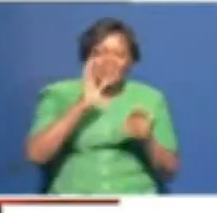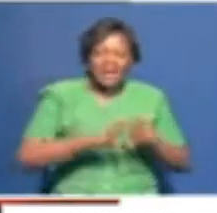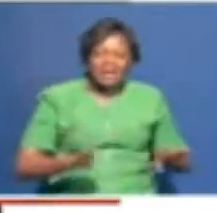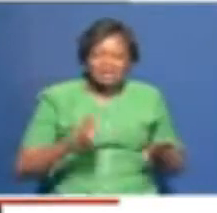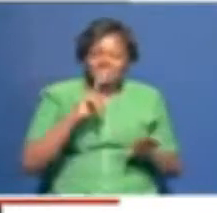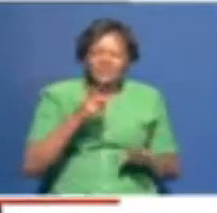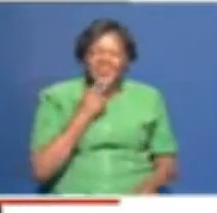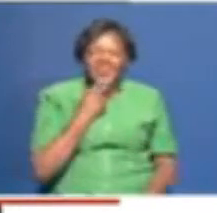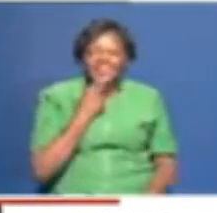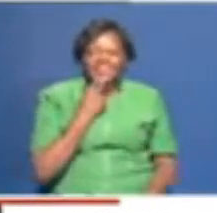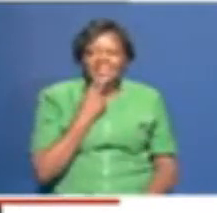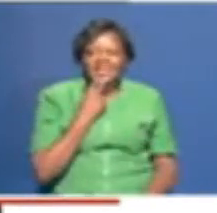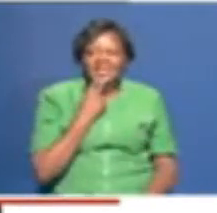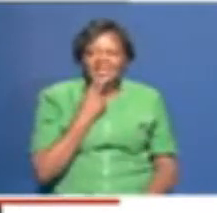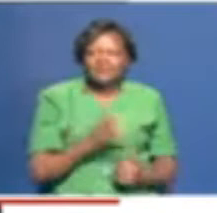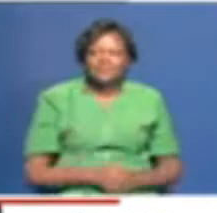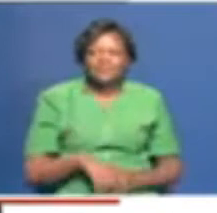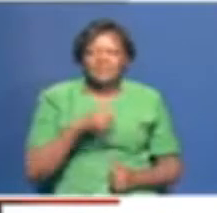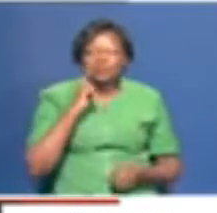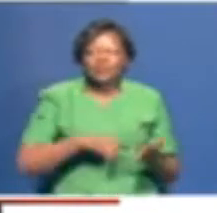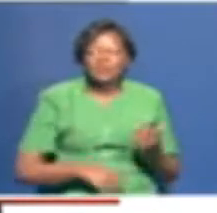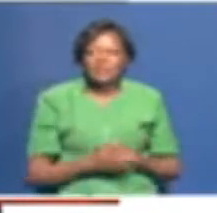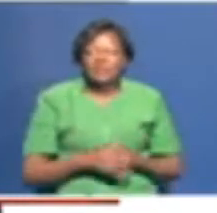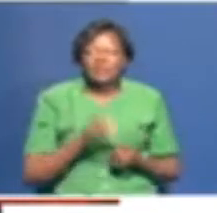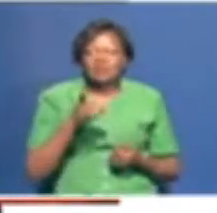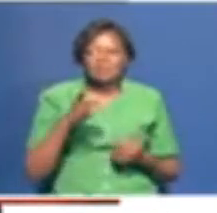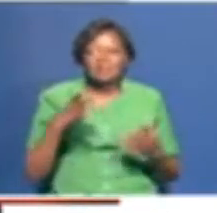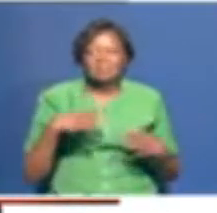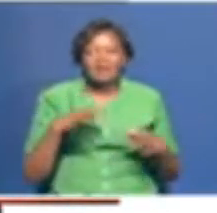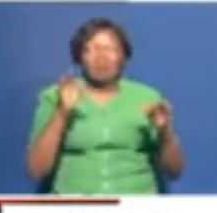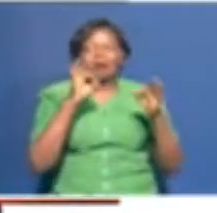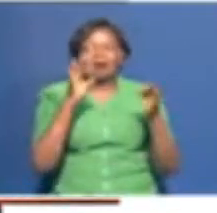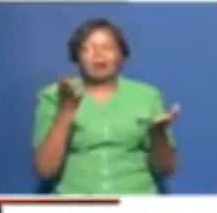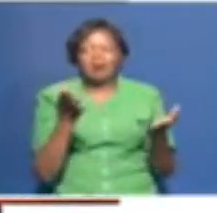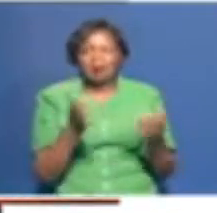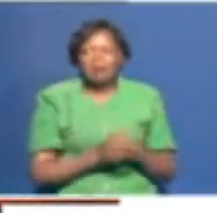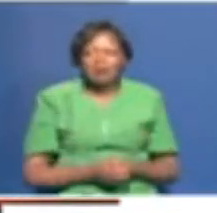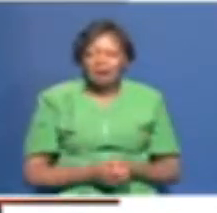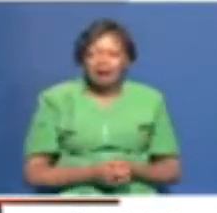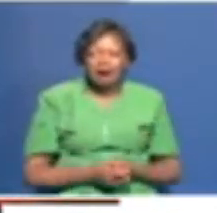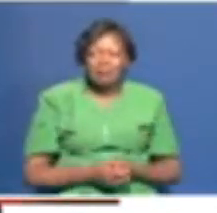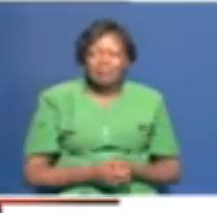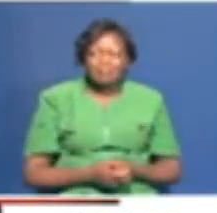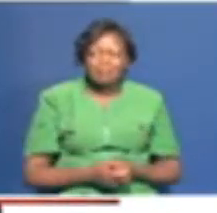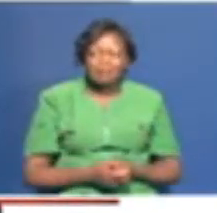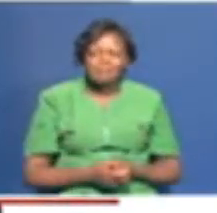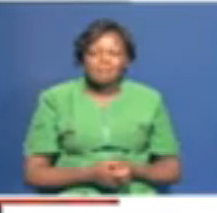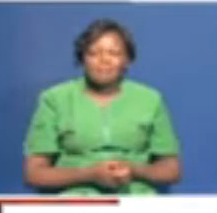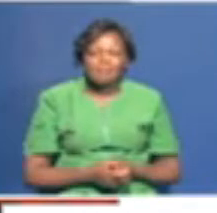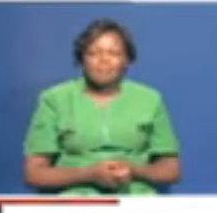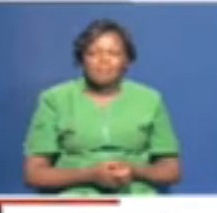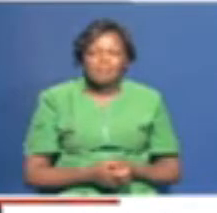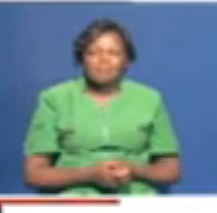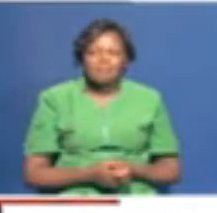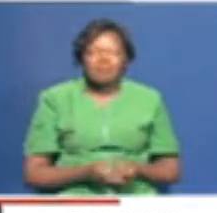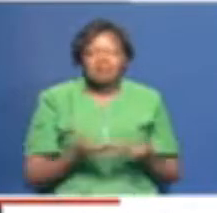laughing emoji. Lord said, this guy though, emoji of slaps his face in disbelief.